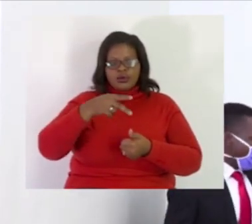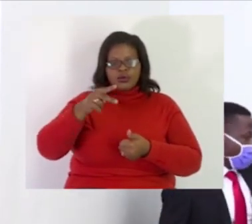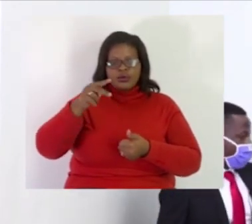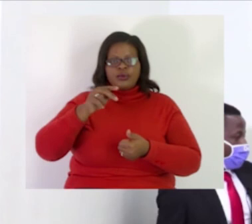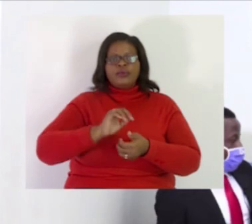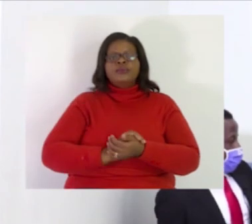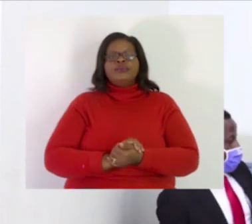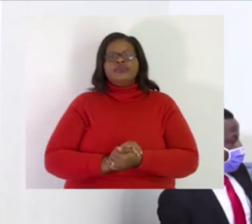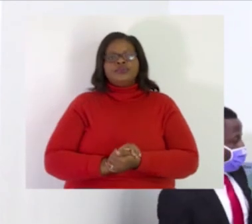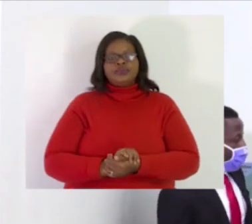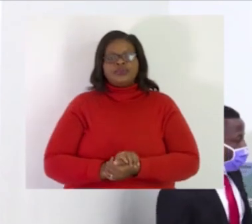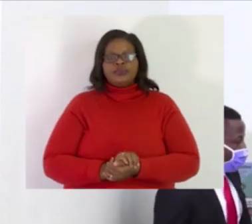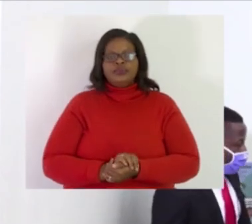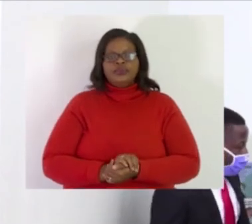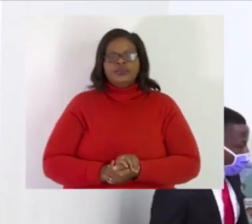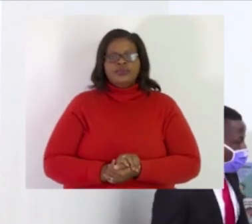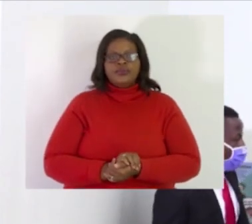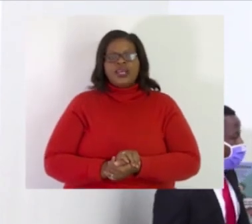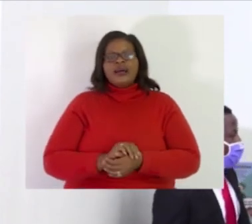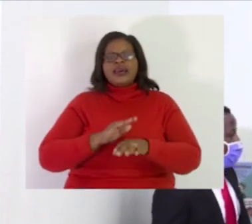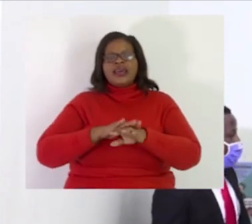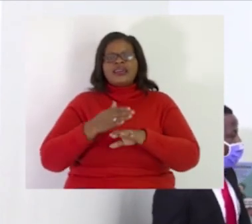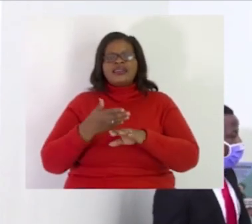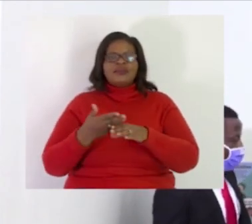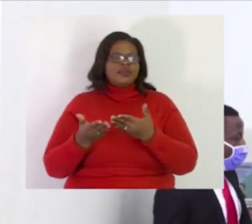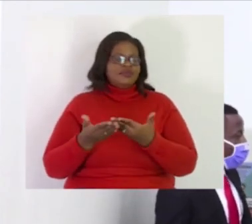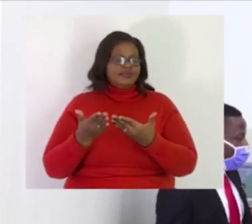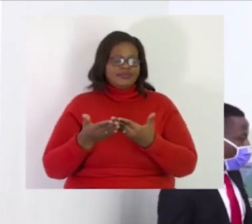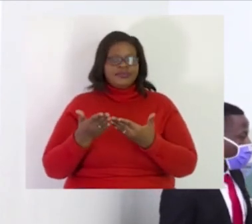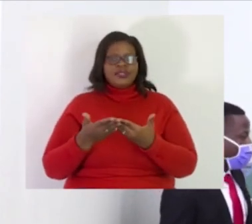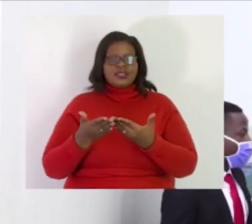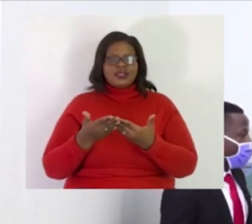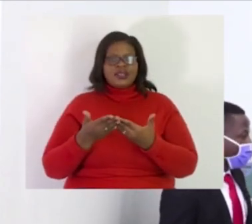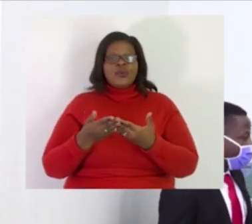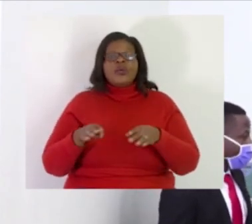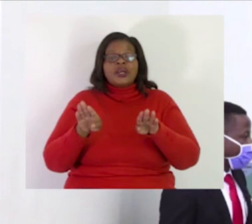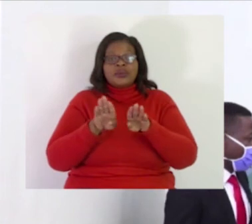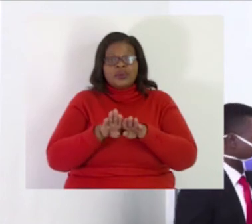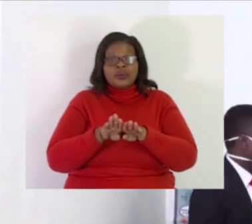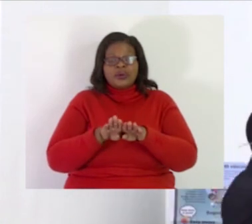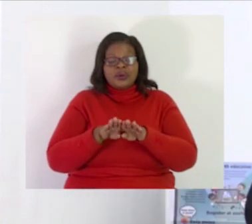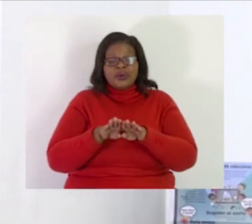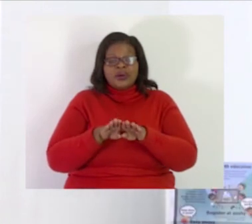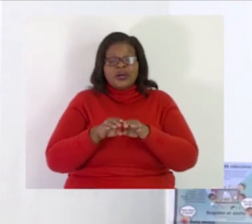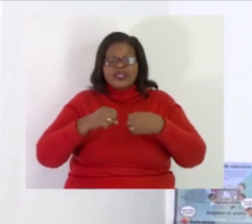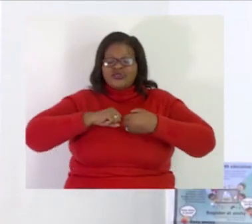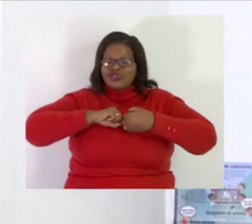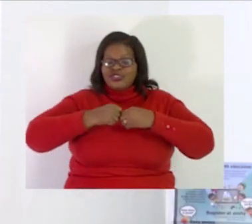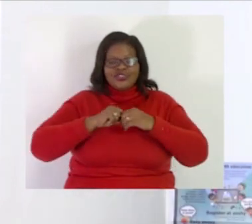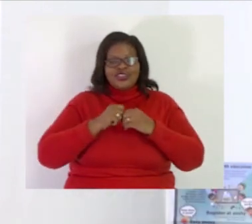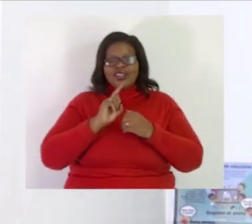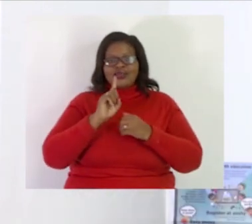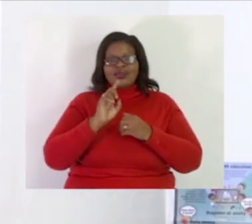So this example is quite easy, and there can be also another challenging one.